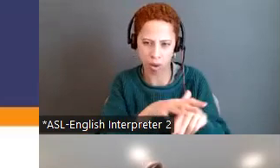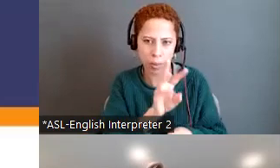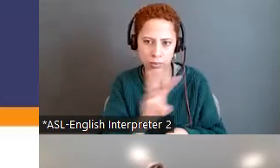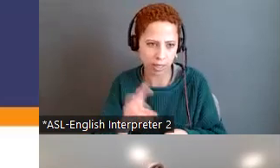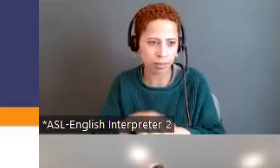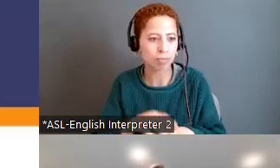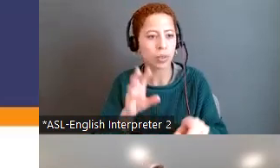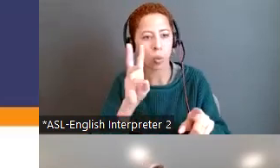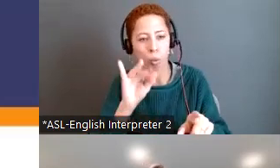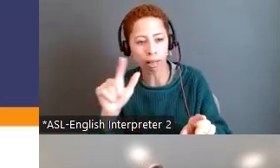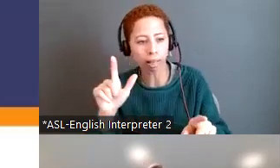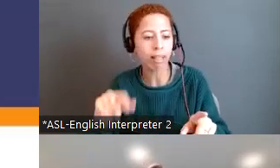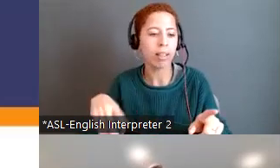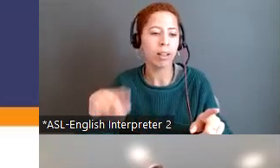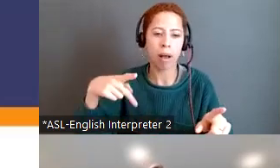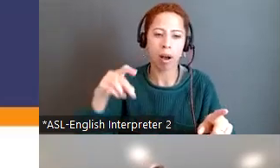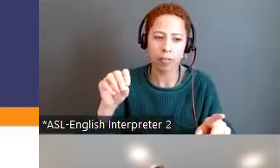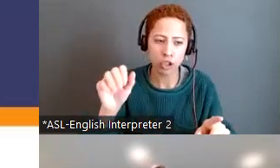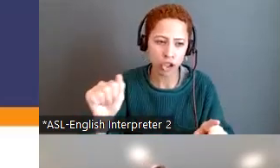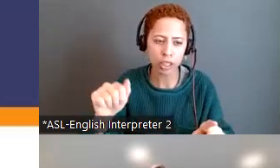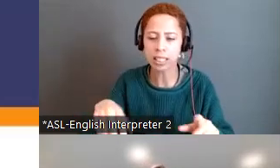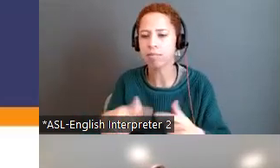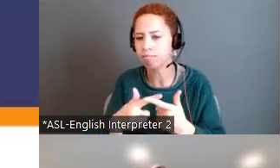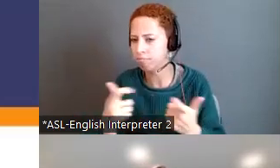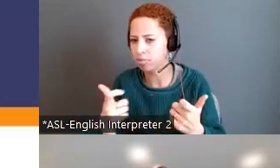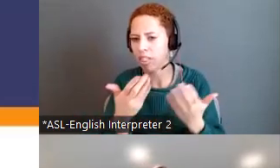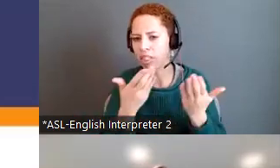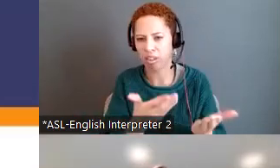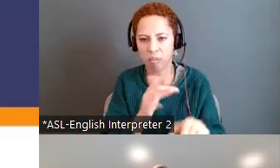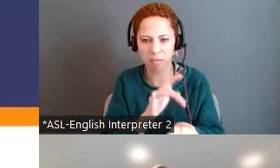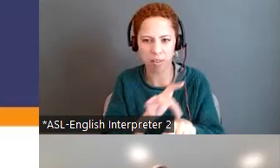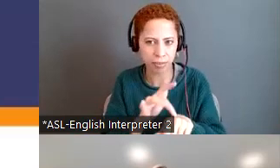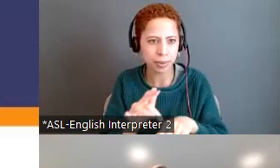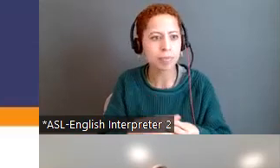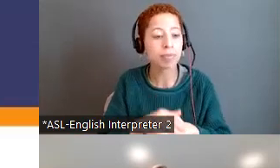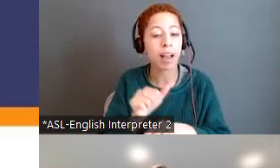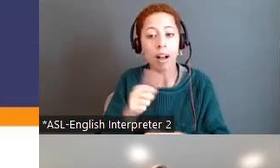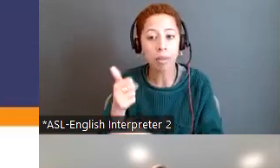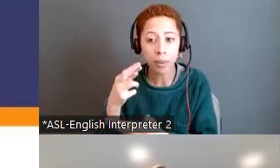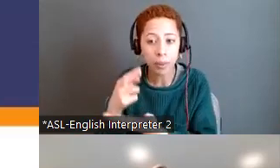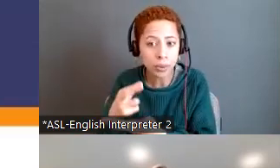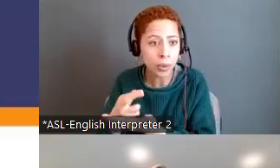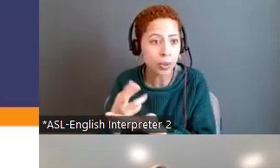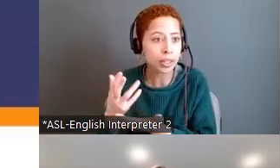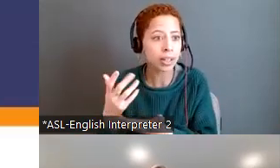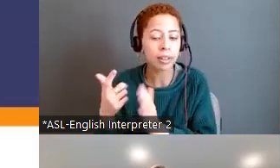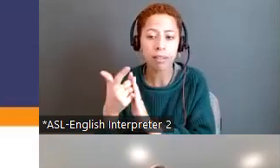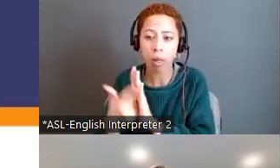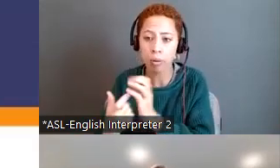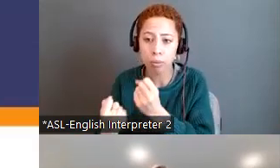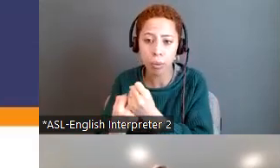as wills, which some people were asking about. And so in terms of other resources and legal